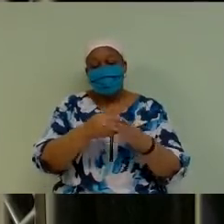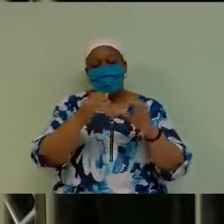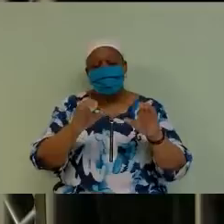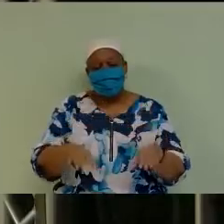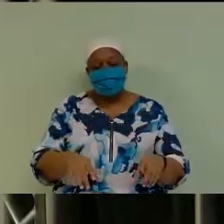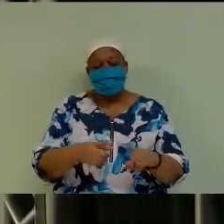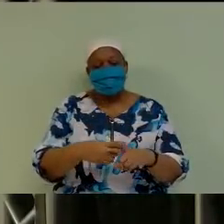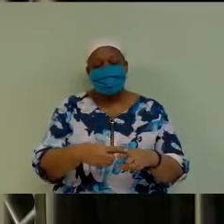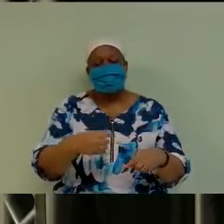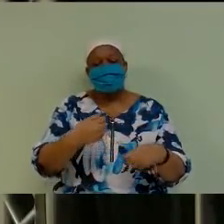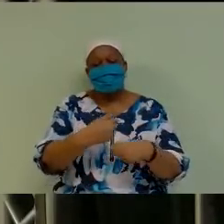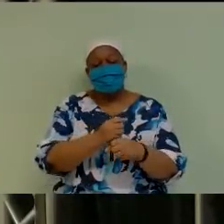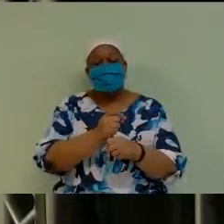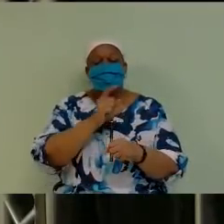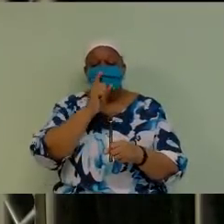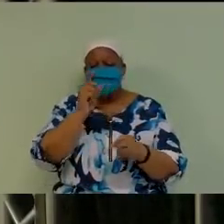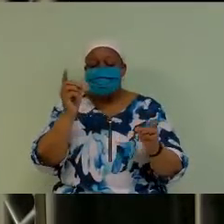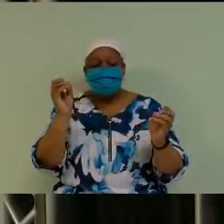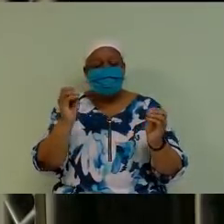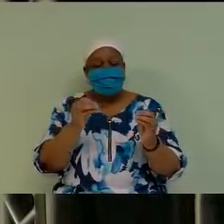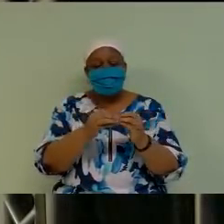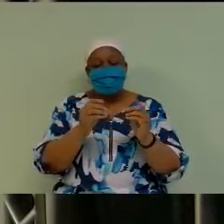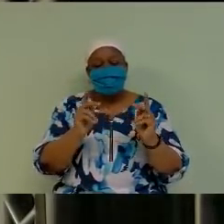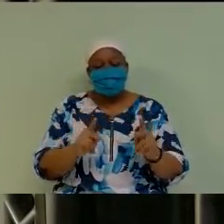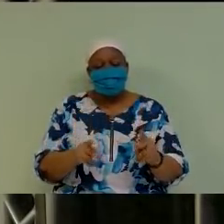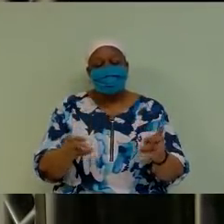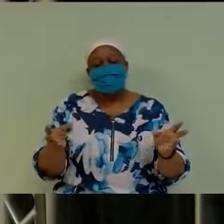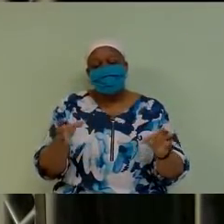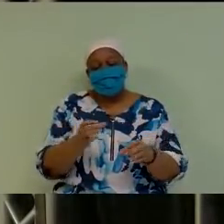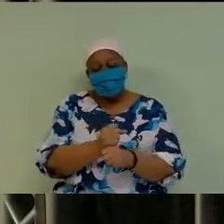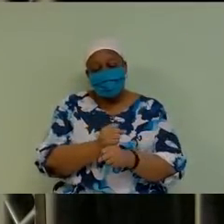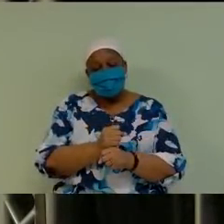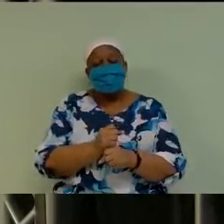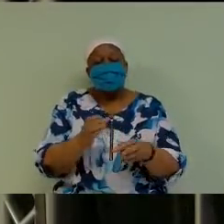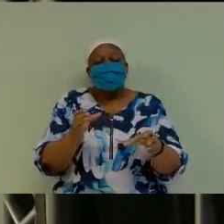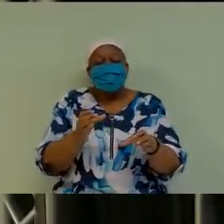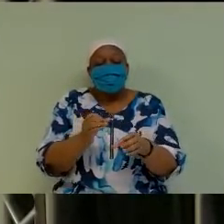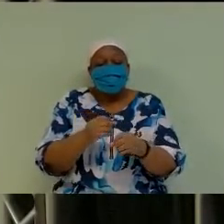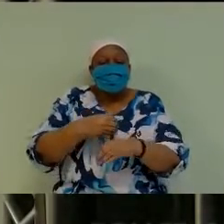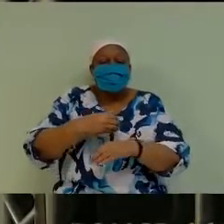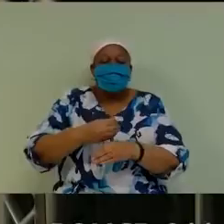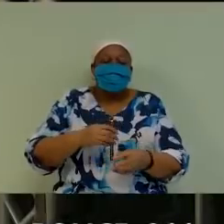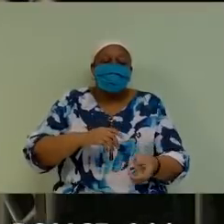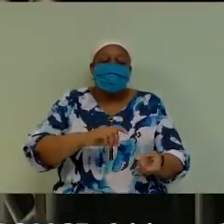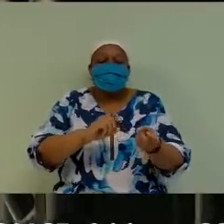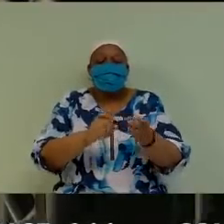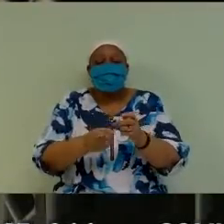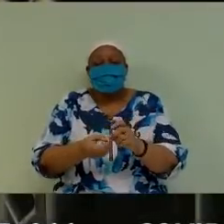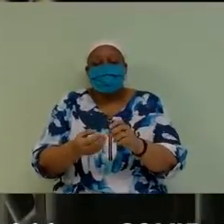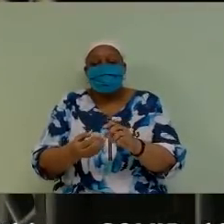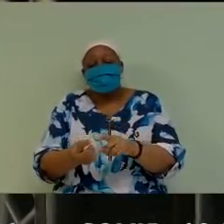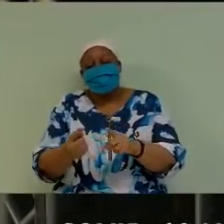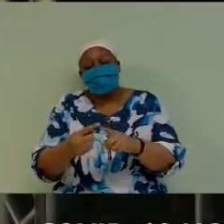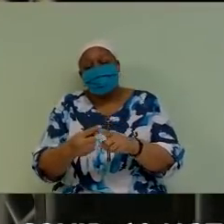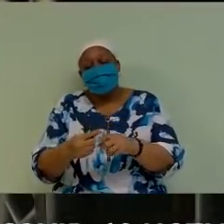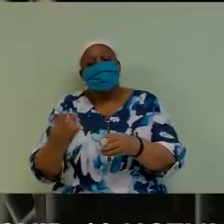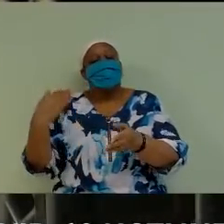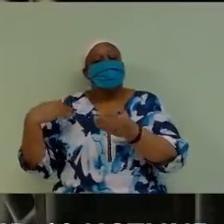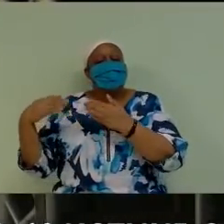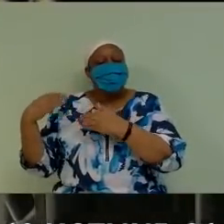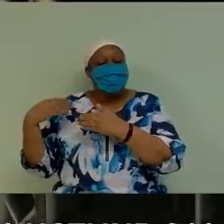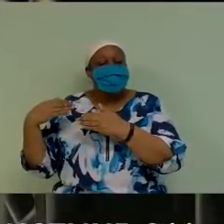and eventually to get back to normal, or should I say, the new